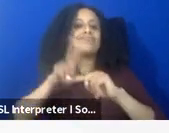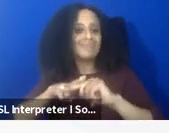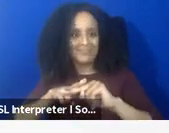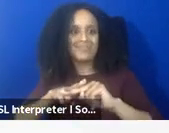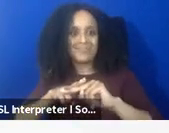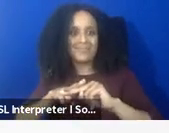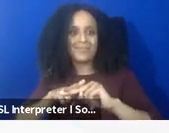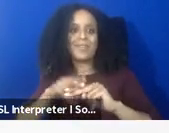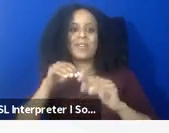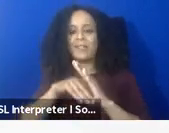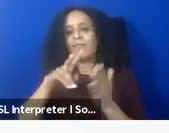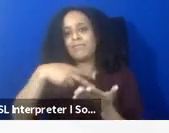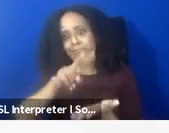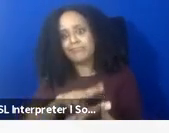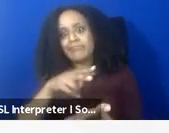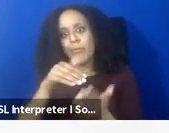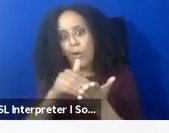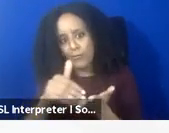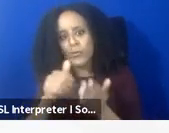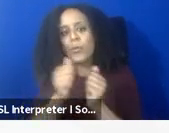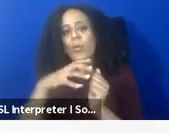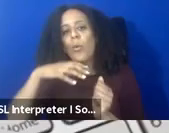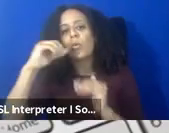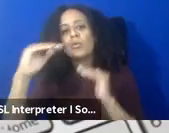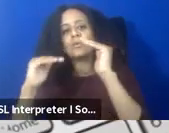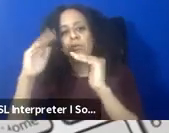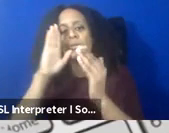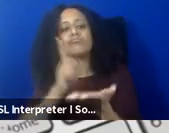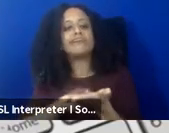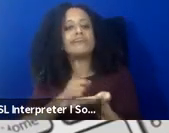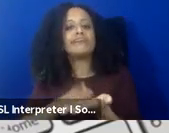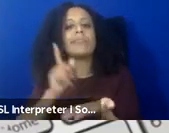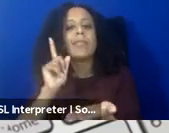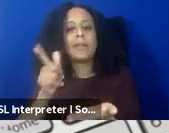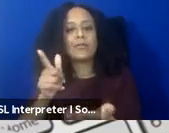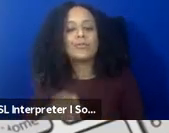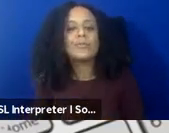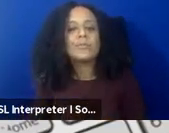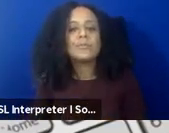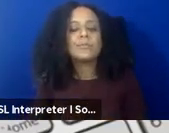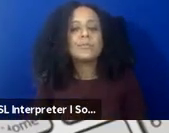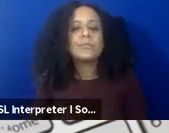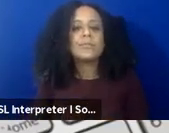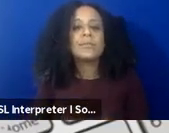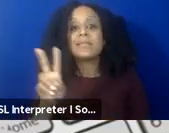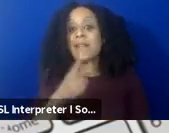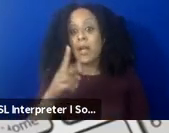little later. So we have a second polling